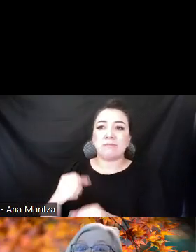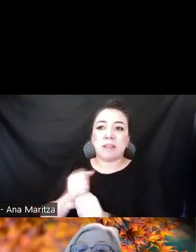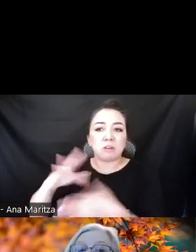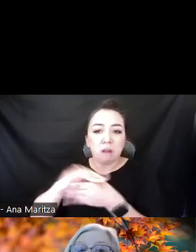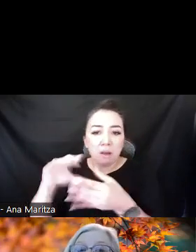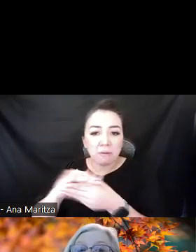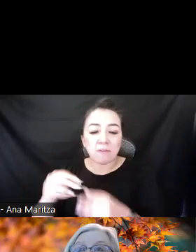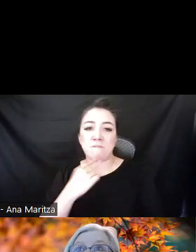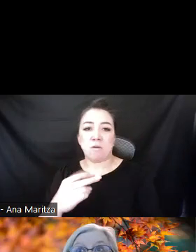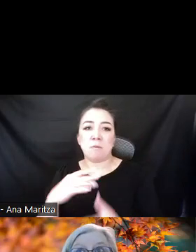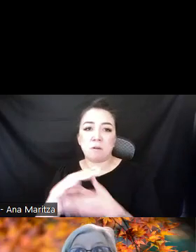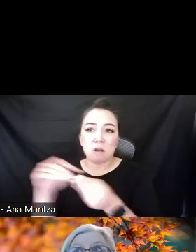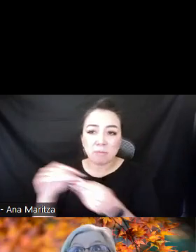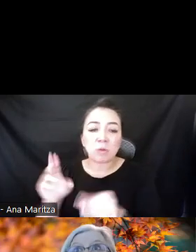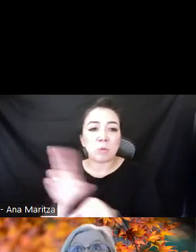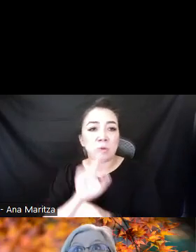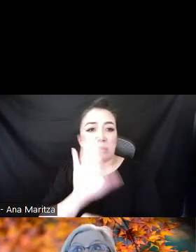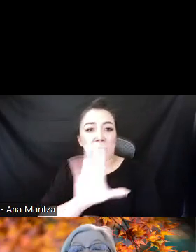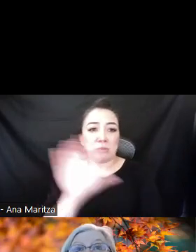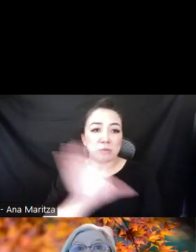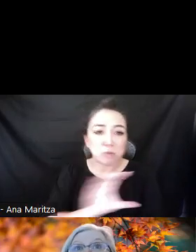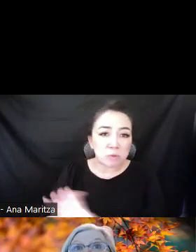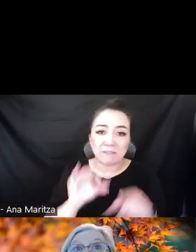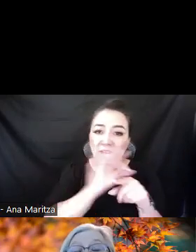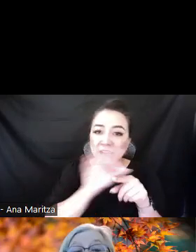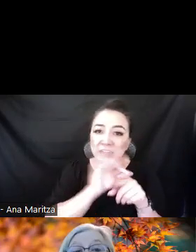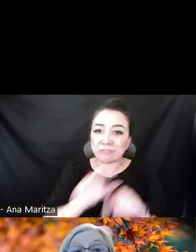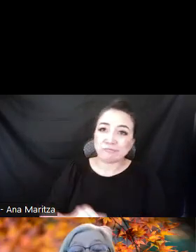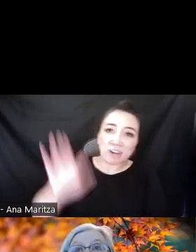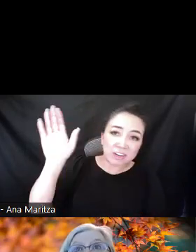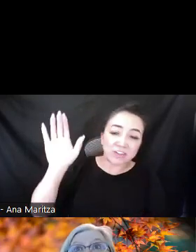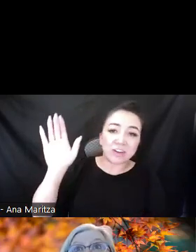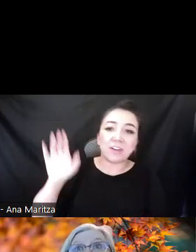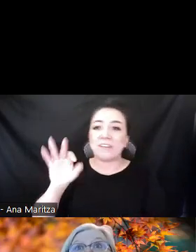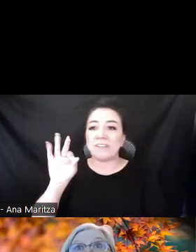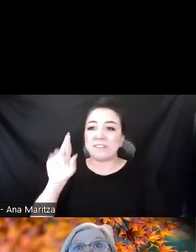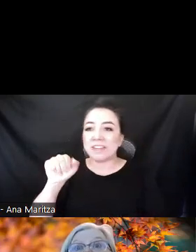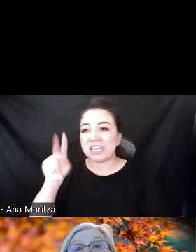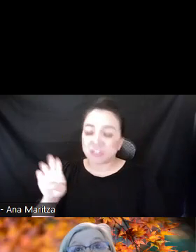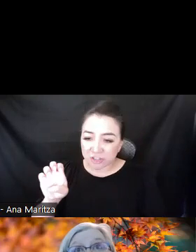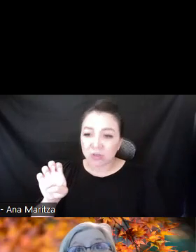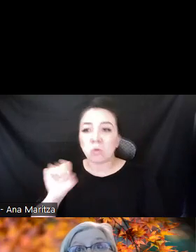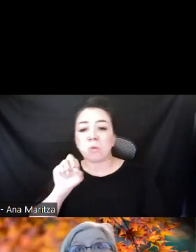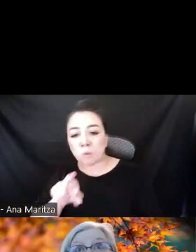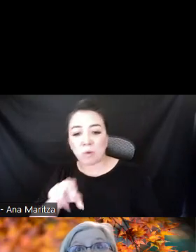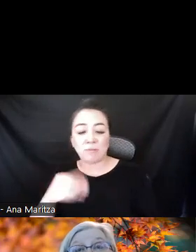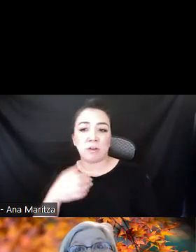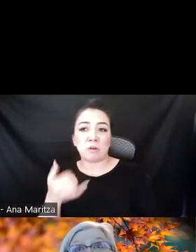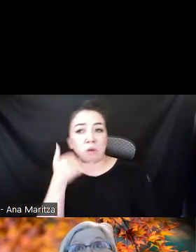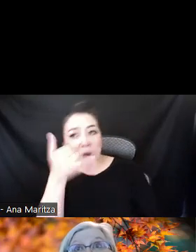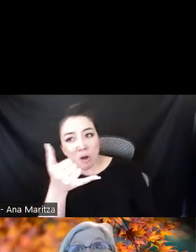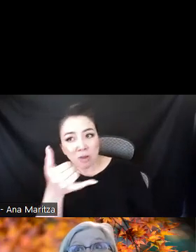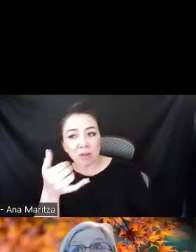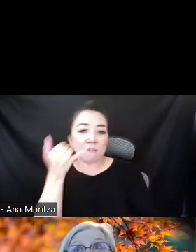Verbal comments, you can use your Zoom function, raise your hand feature, or if you're calling in by